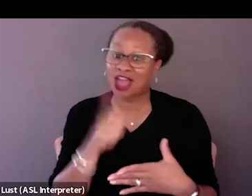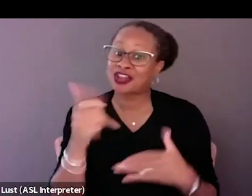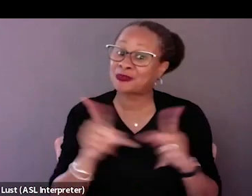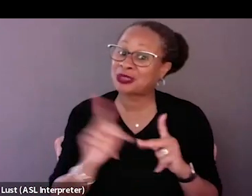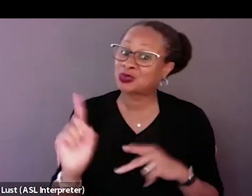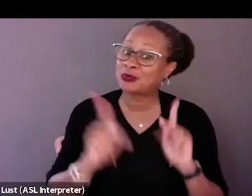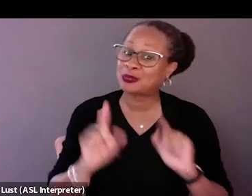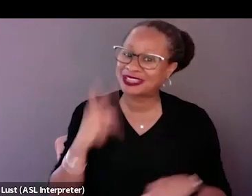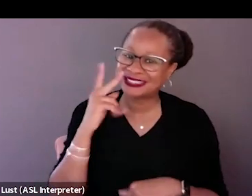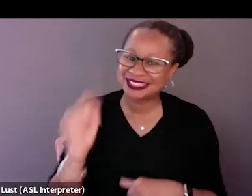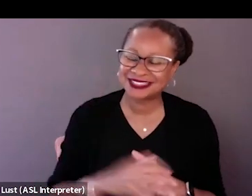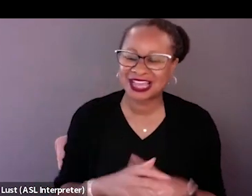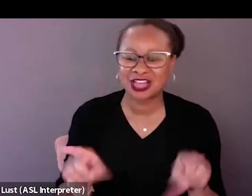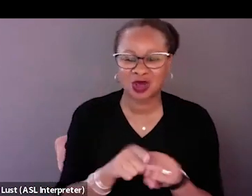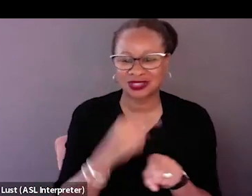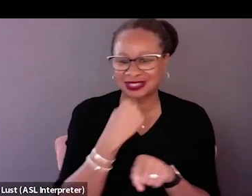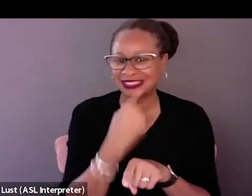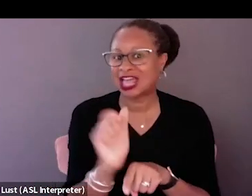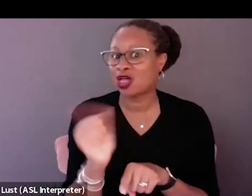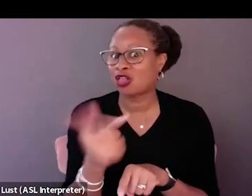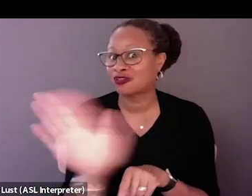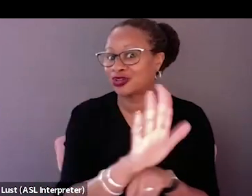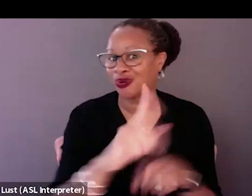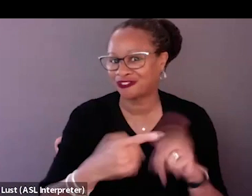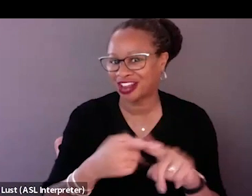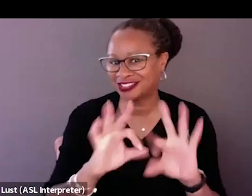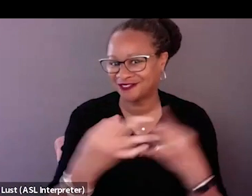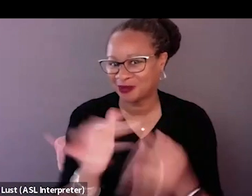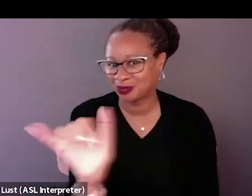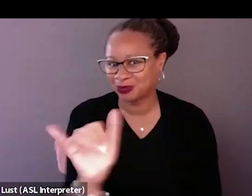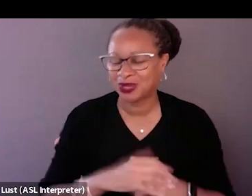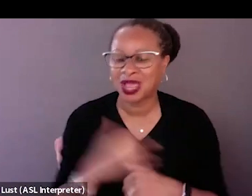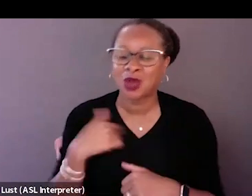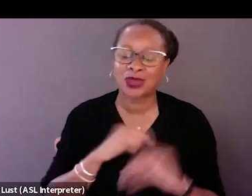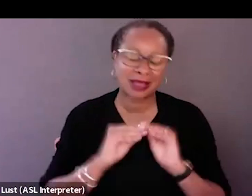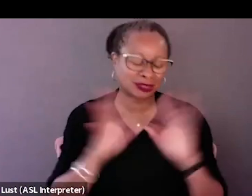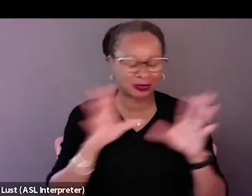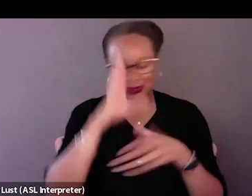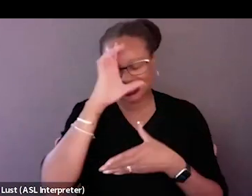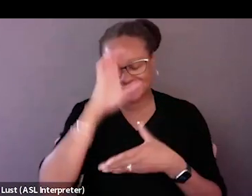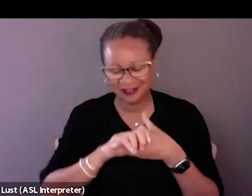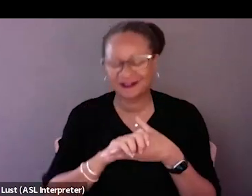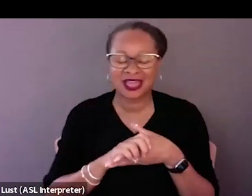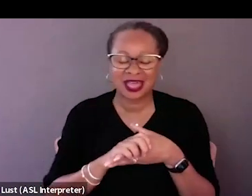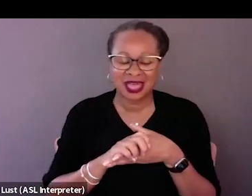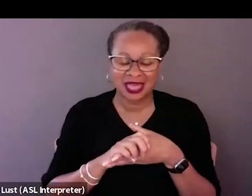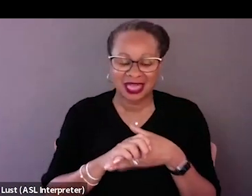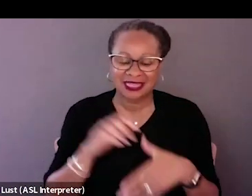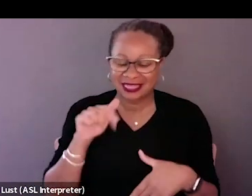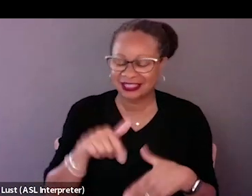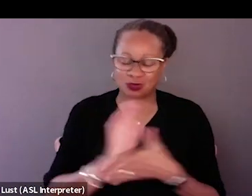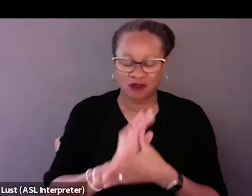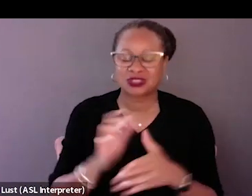where people can see it and also tell all of your friends and family. We definitely believe this movie is best watched in company